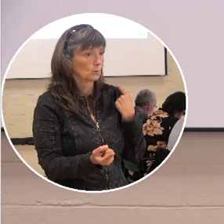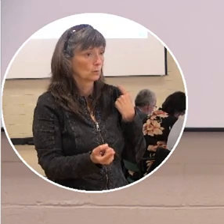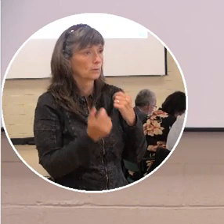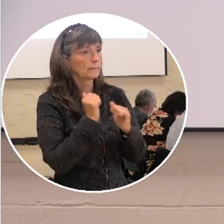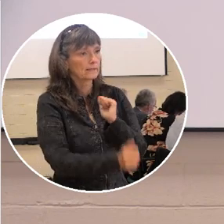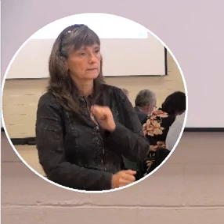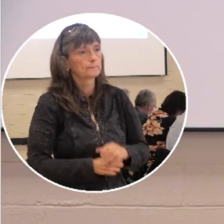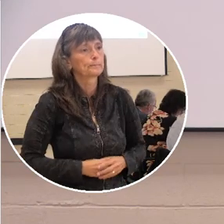Motion carries. Thank you.